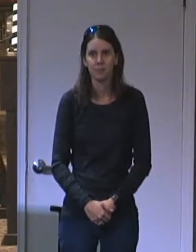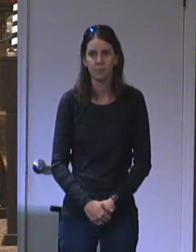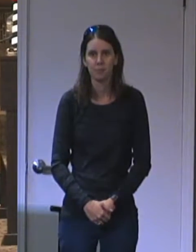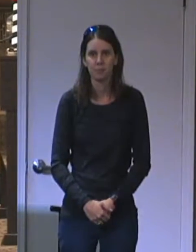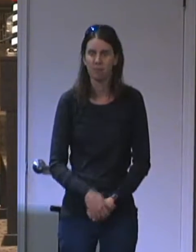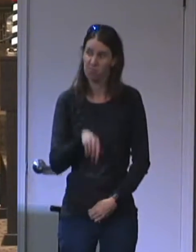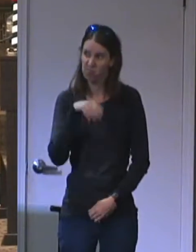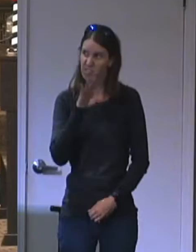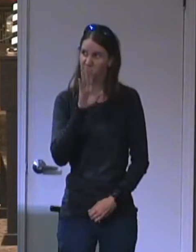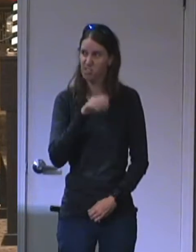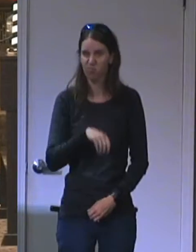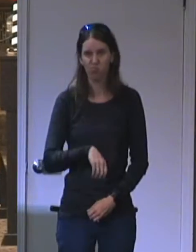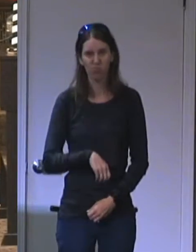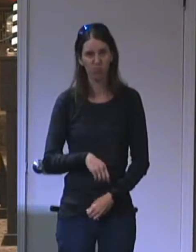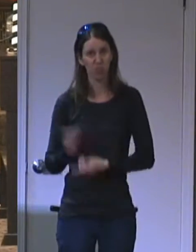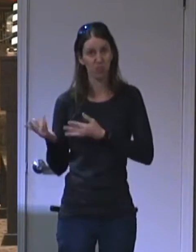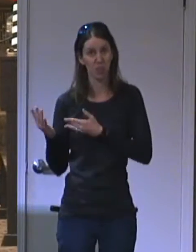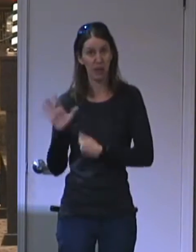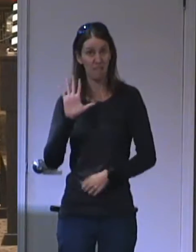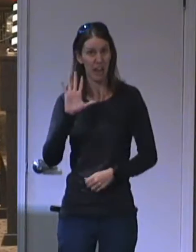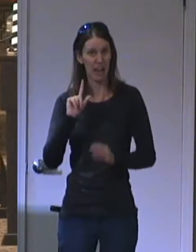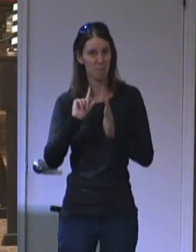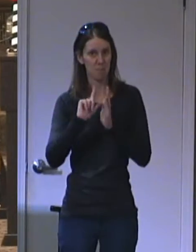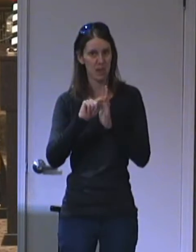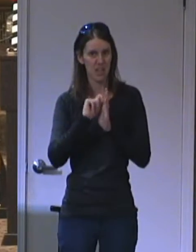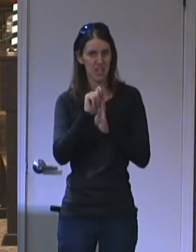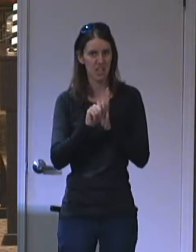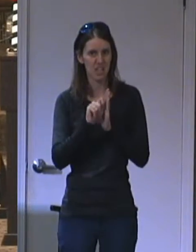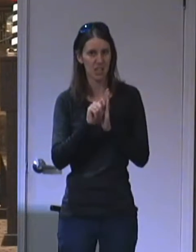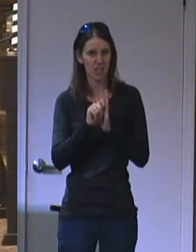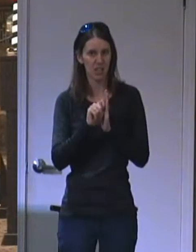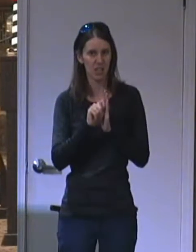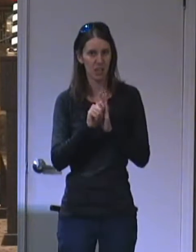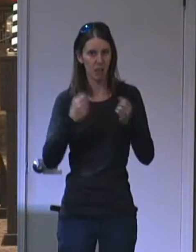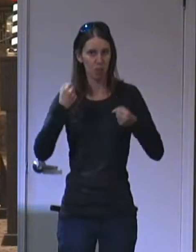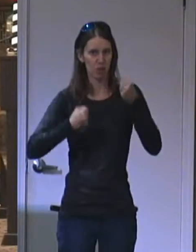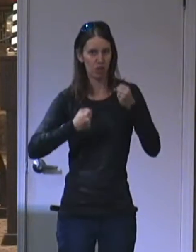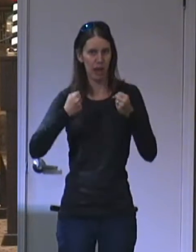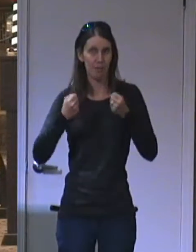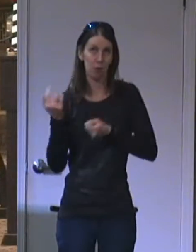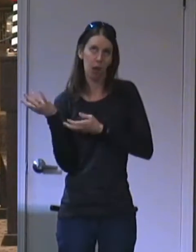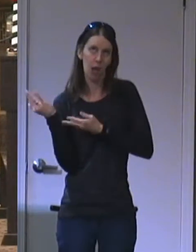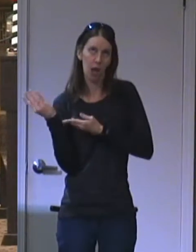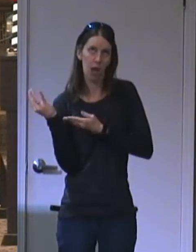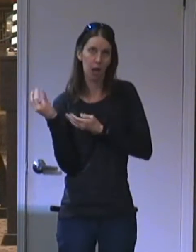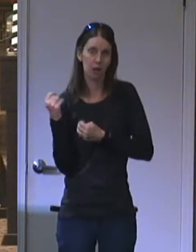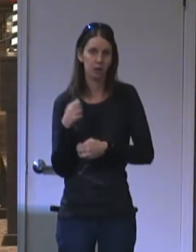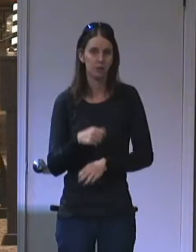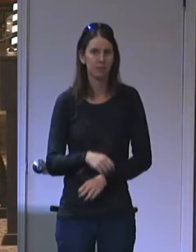Get upset because we have to wait 5 minutes for food in a drive-thru.